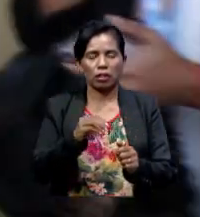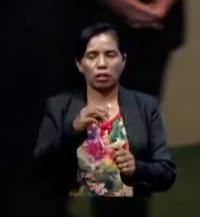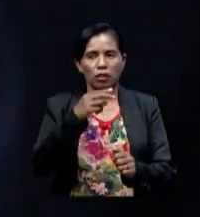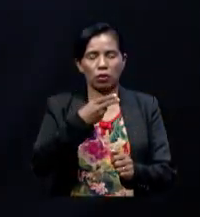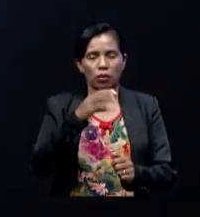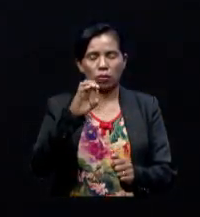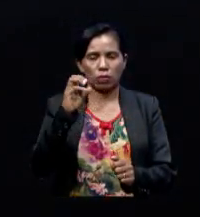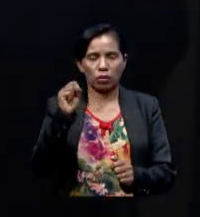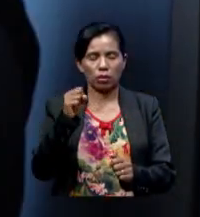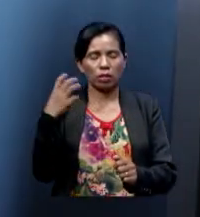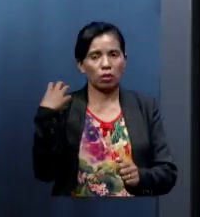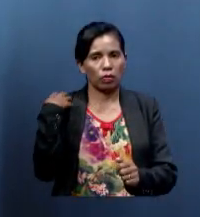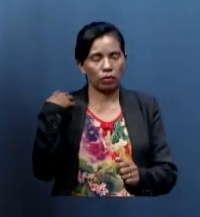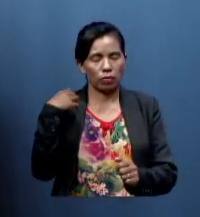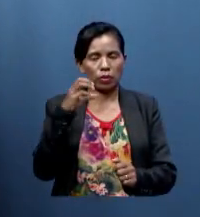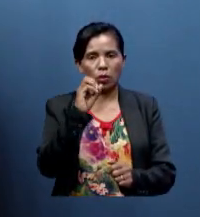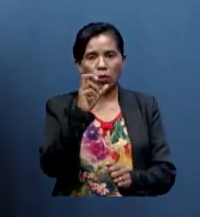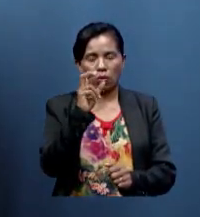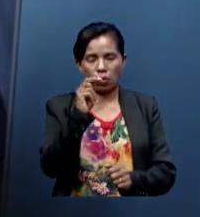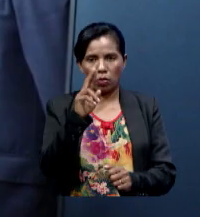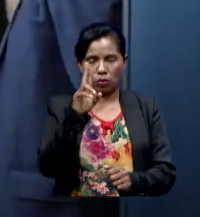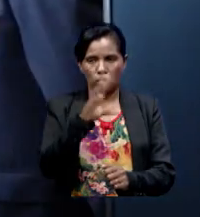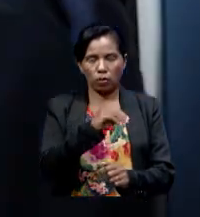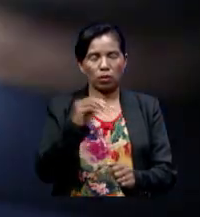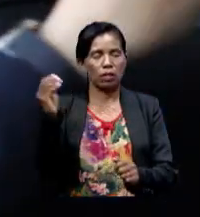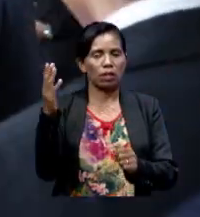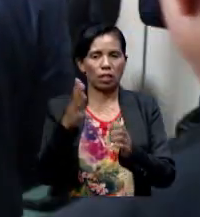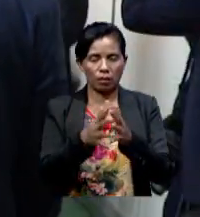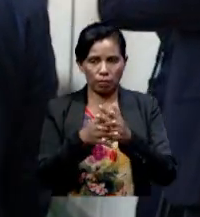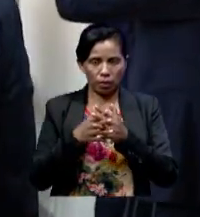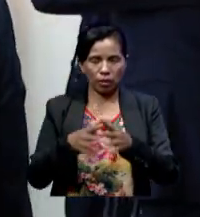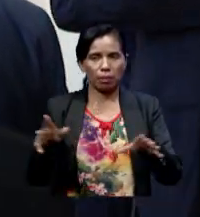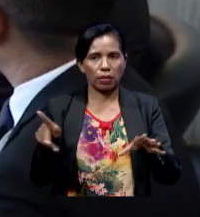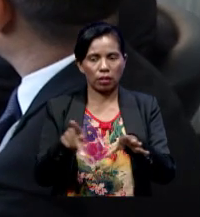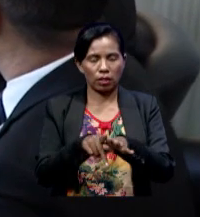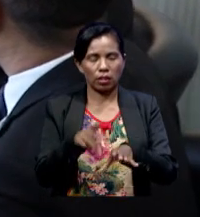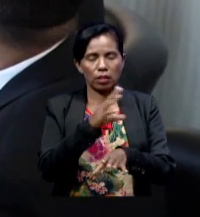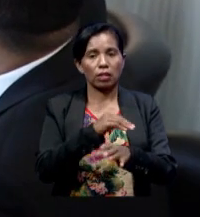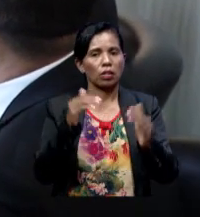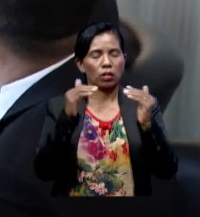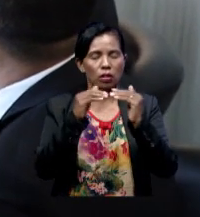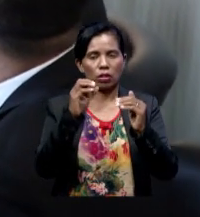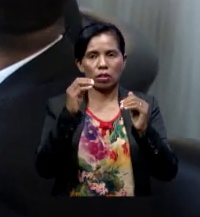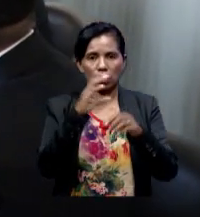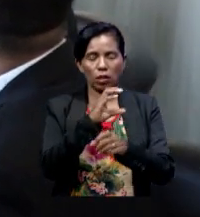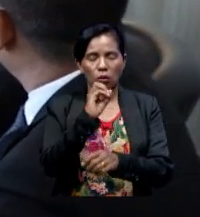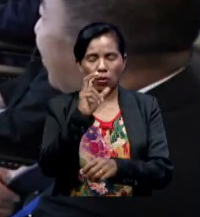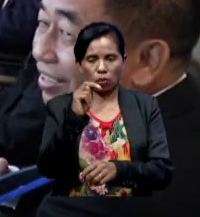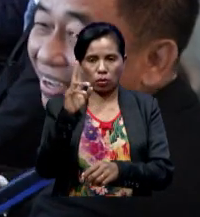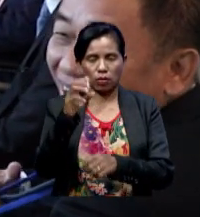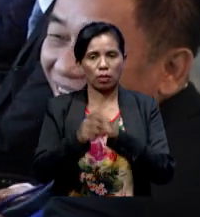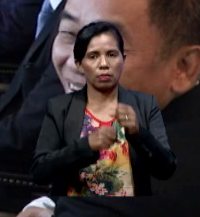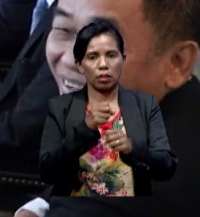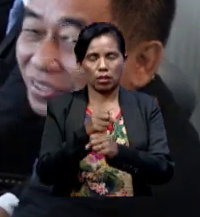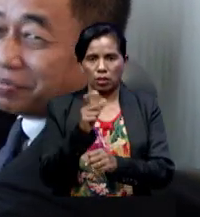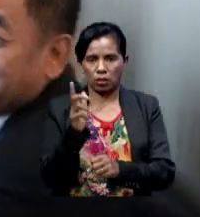sede da Organização Nações Unidas, ONU, Union, e a Nova York, a foi participa e a Assembleia Geral ONU, badala hitunulu